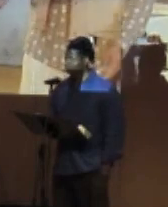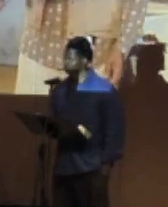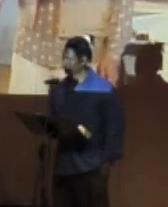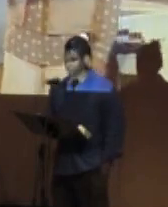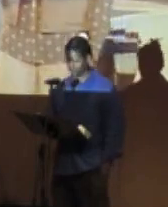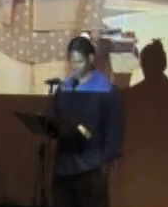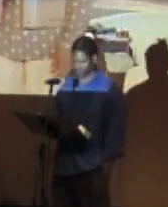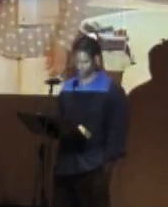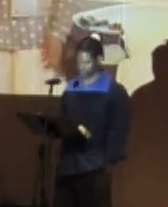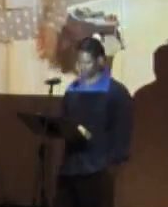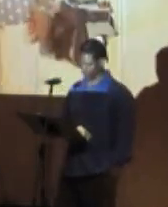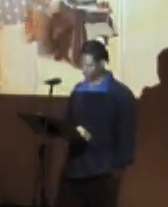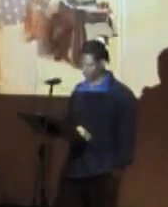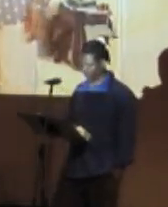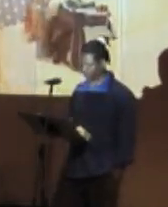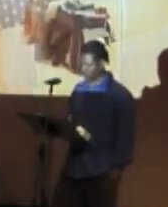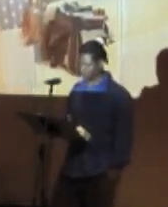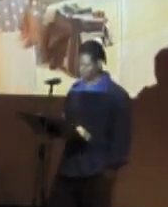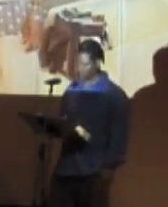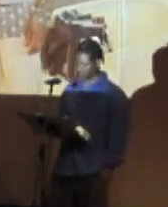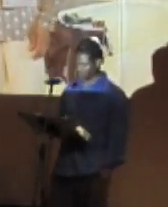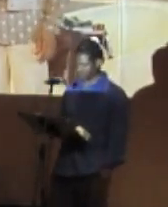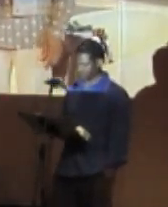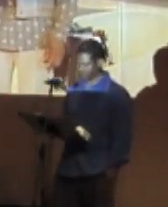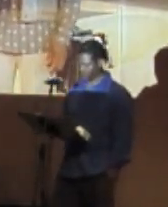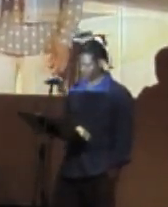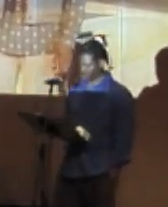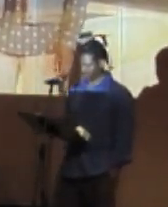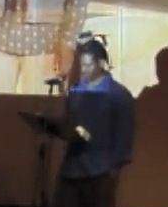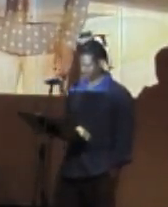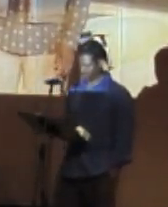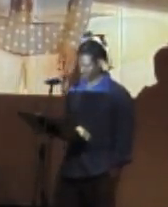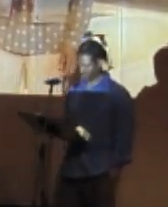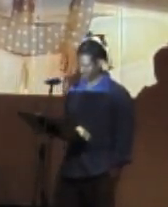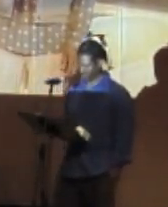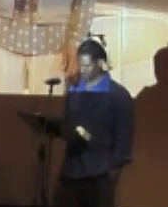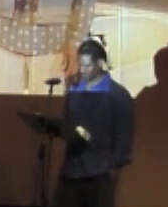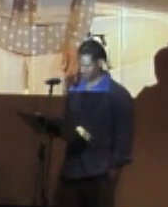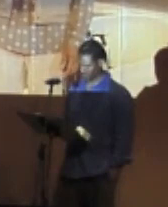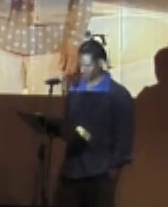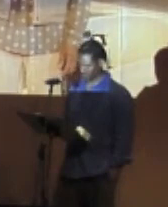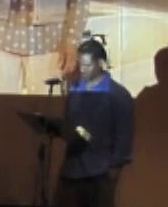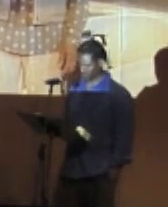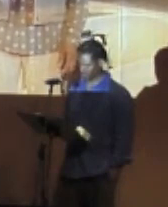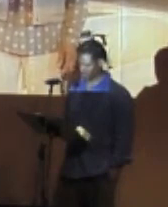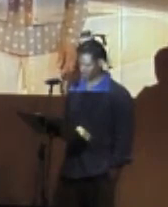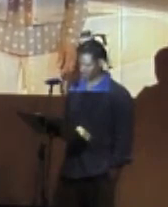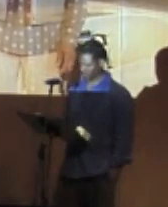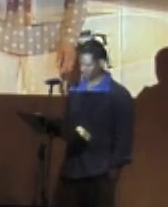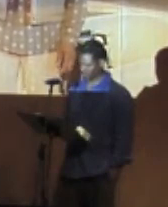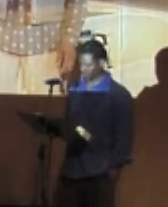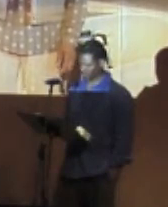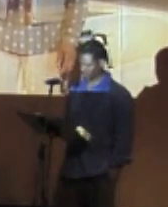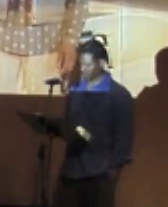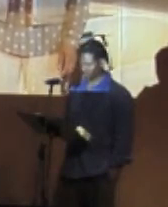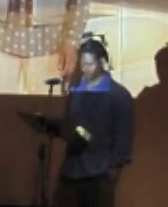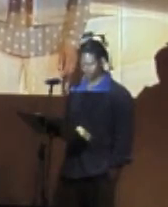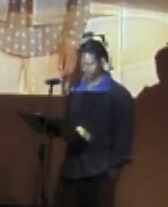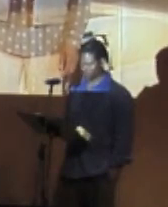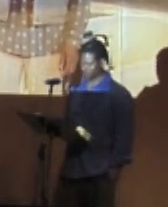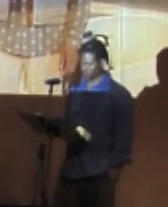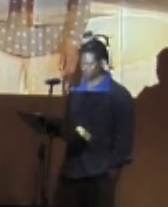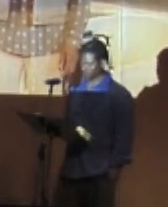then at least until now yeah he is nice but he understands little about